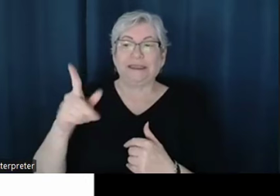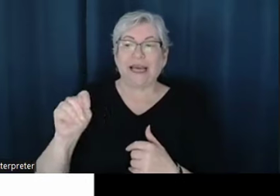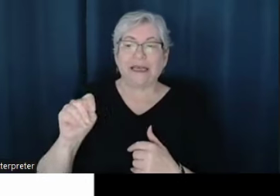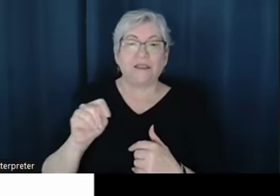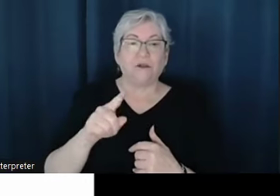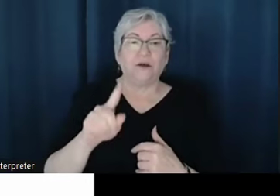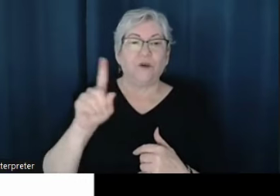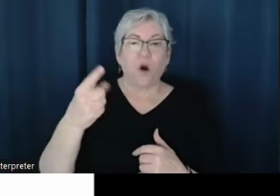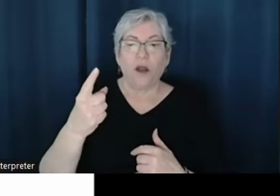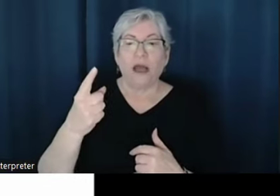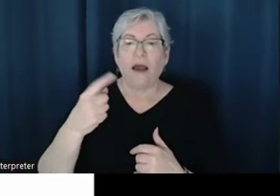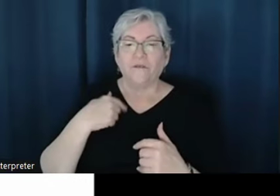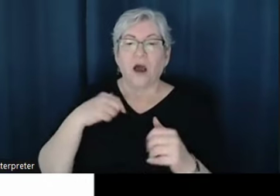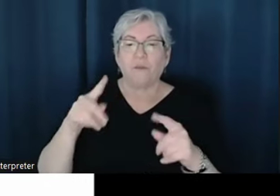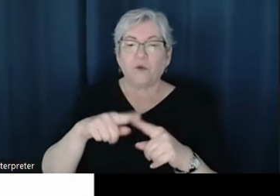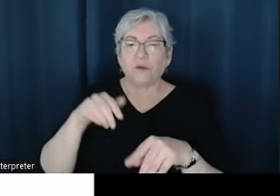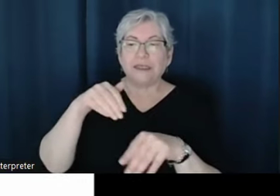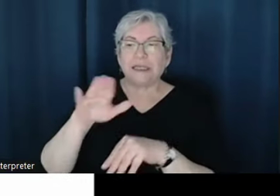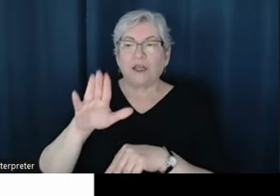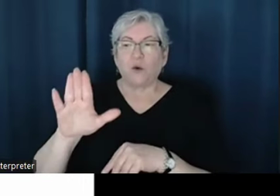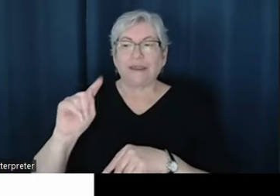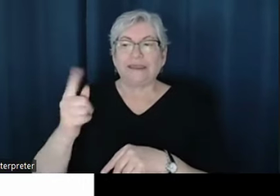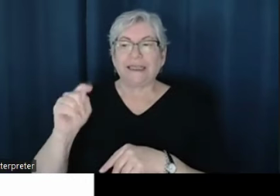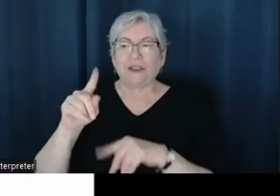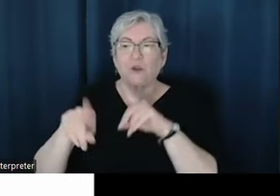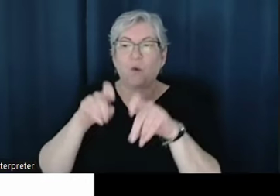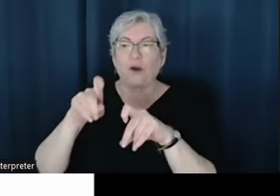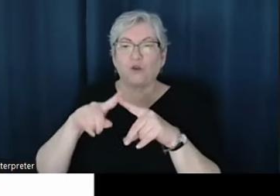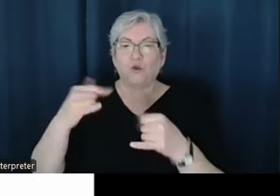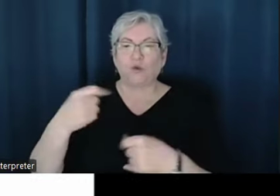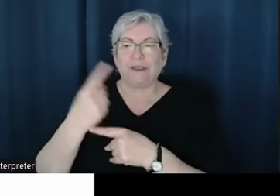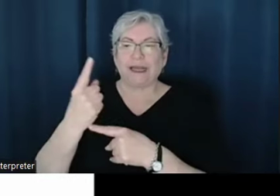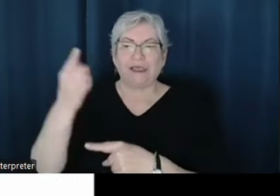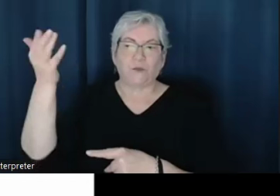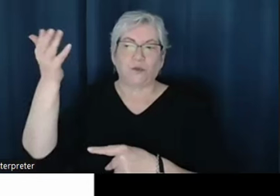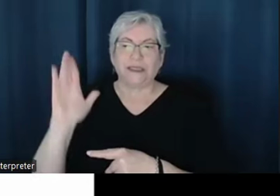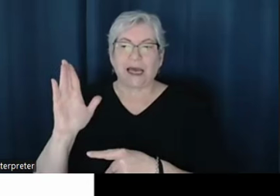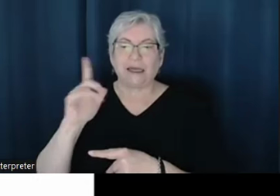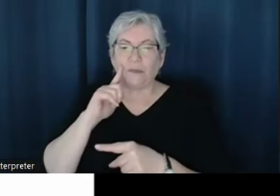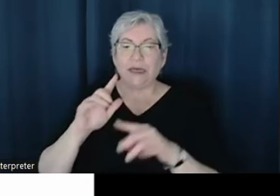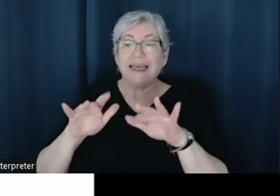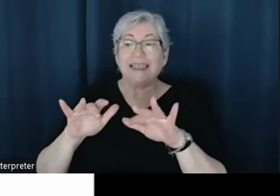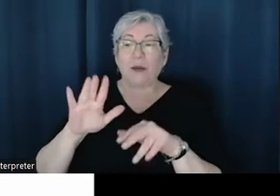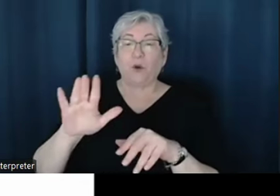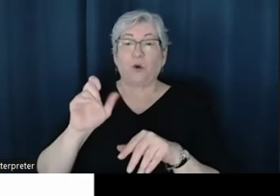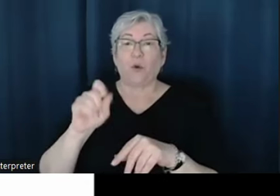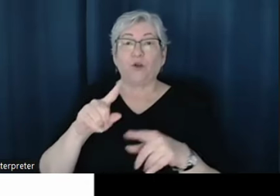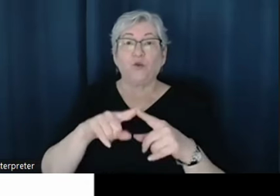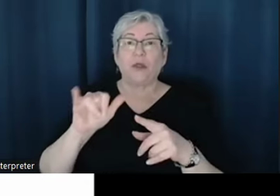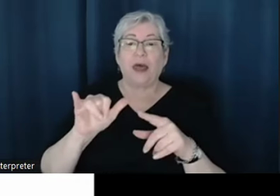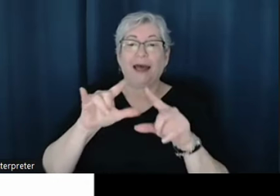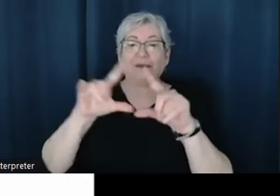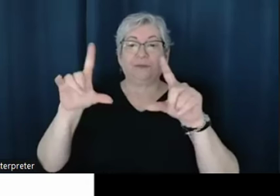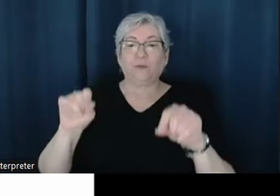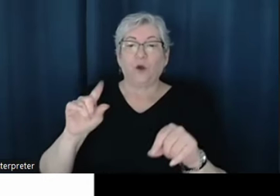have the opportunity to submit text questions to today's presenter by typing your question into the Questions for